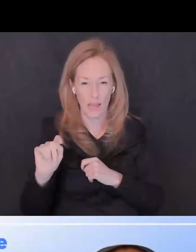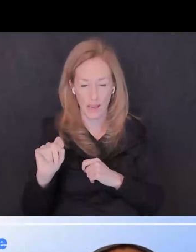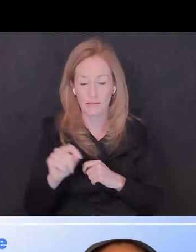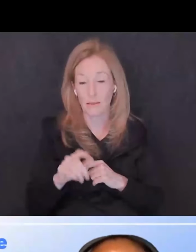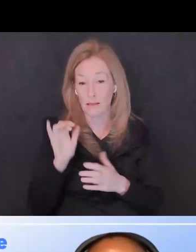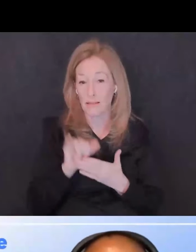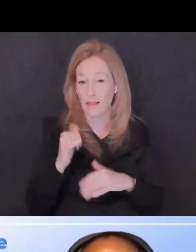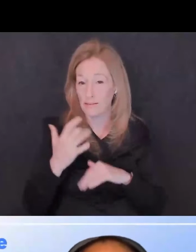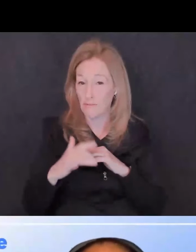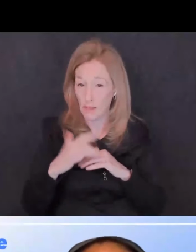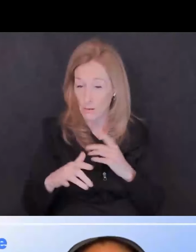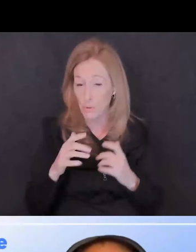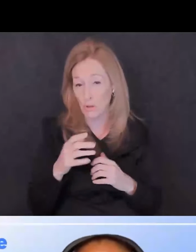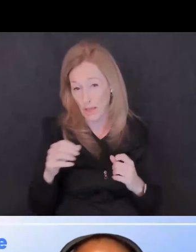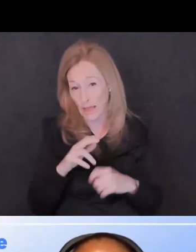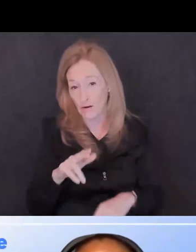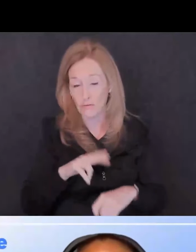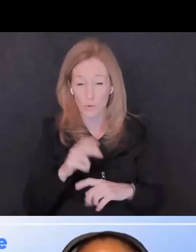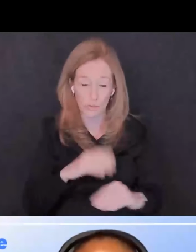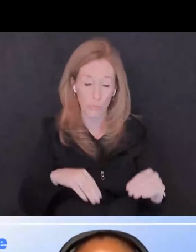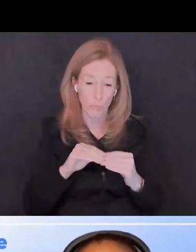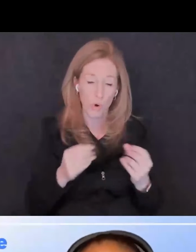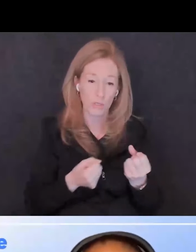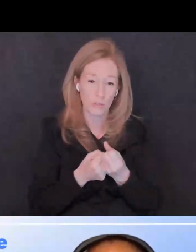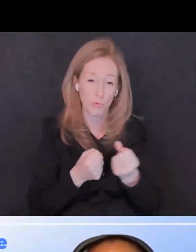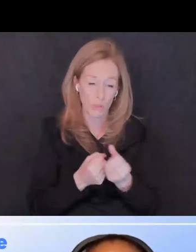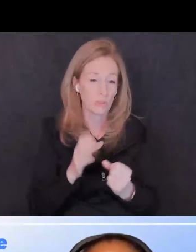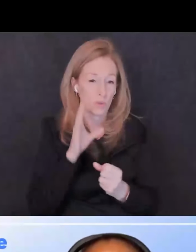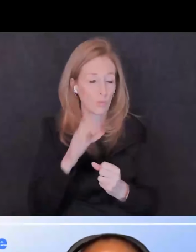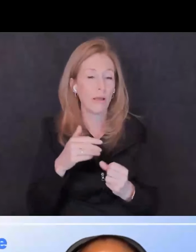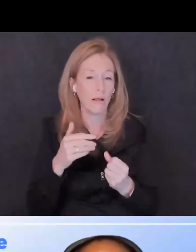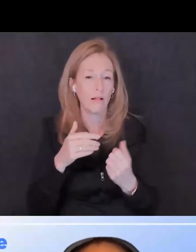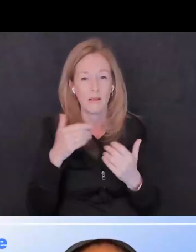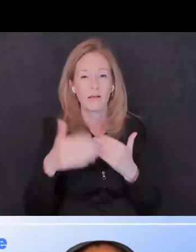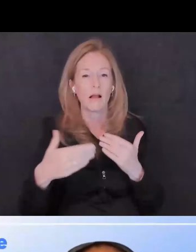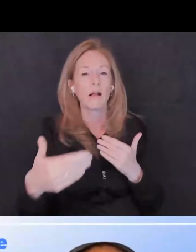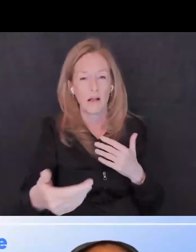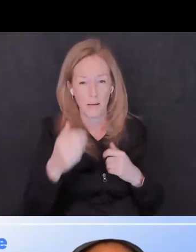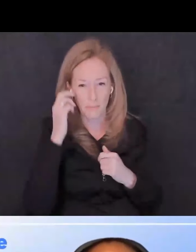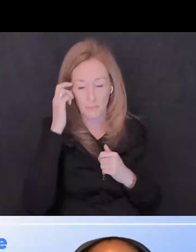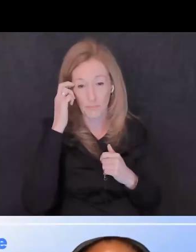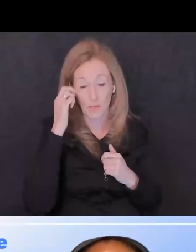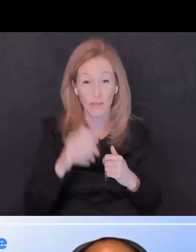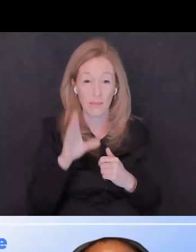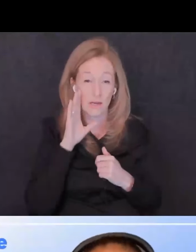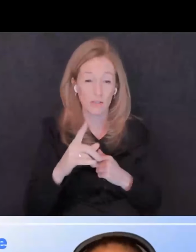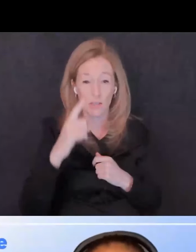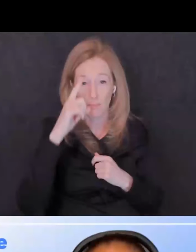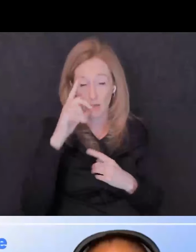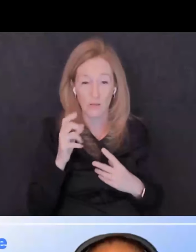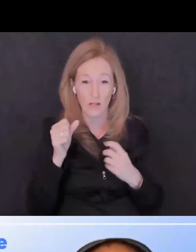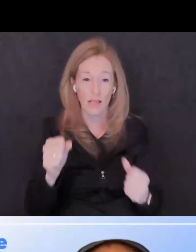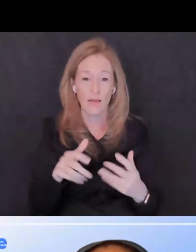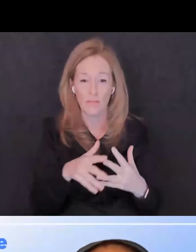course, more supports to come. I also want to note that there will be a Mental Health America webinar